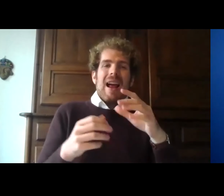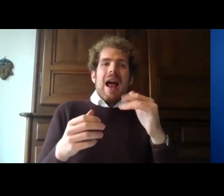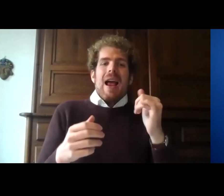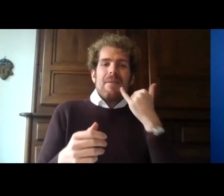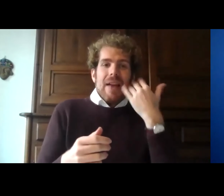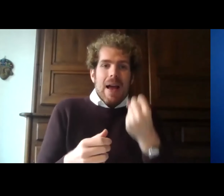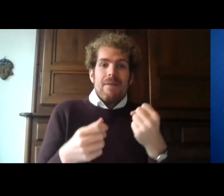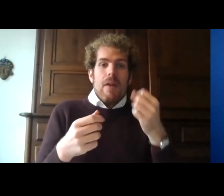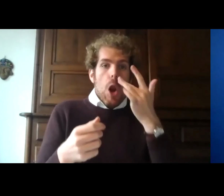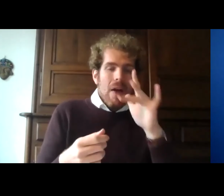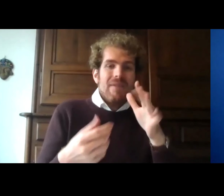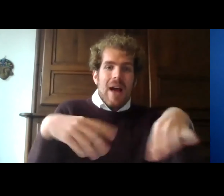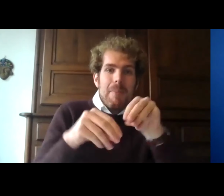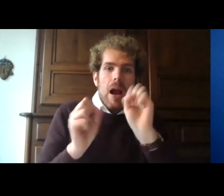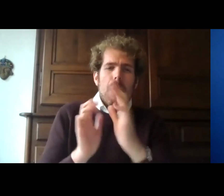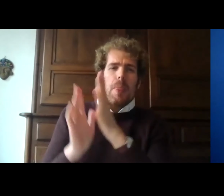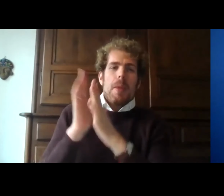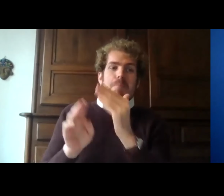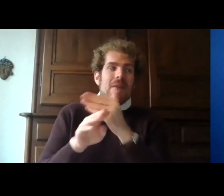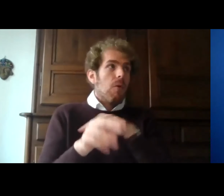was and what was happening.